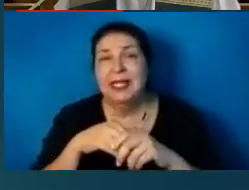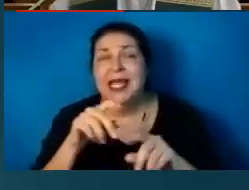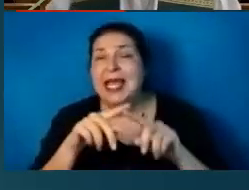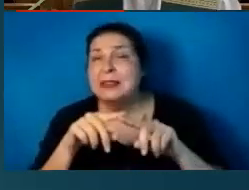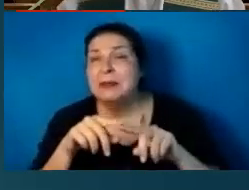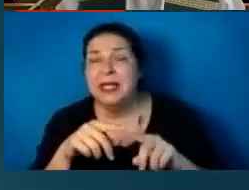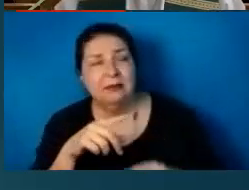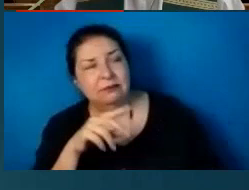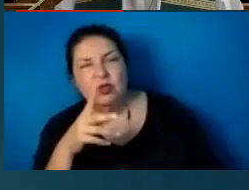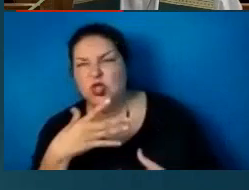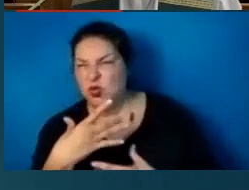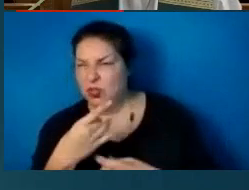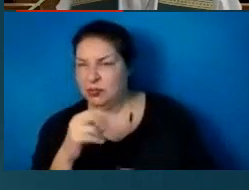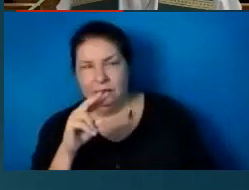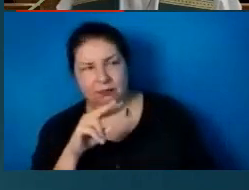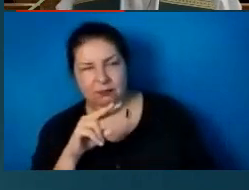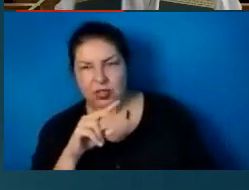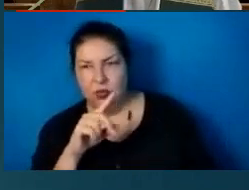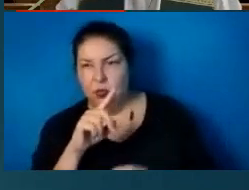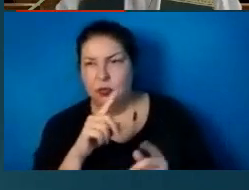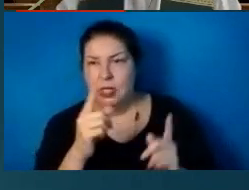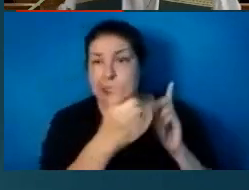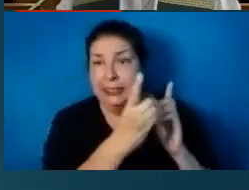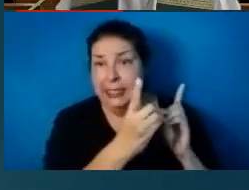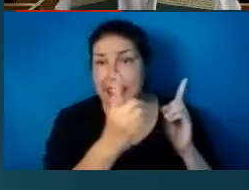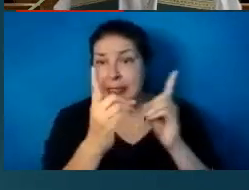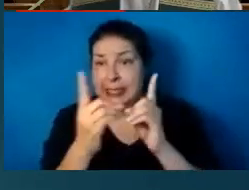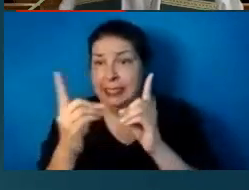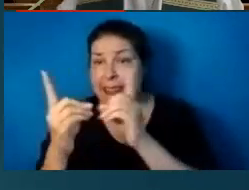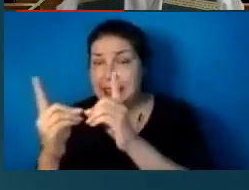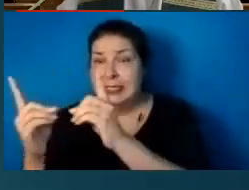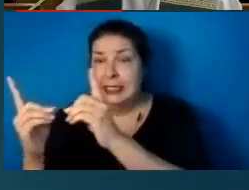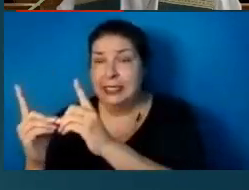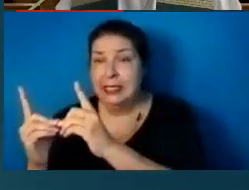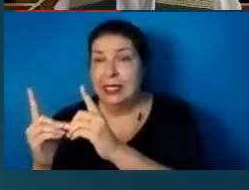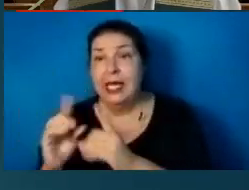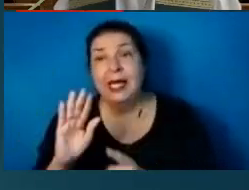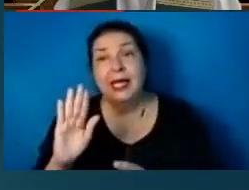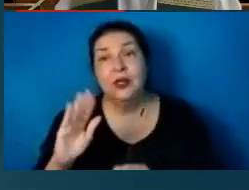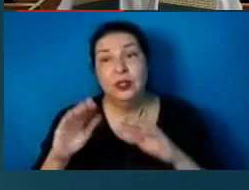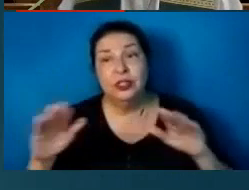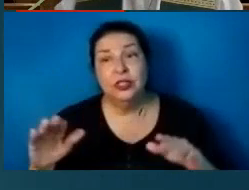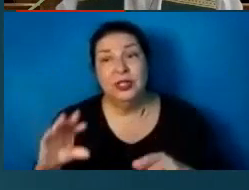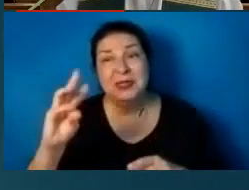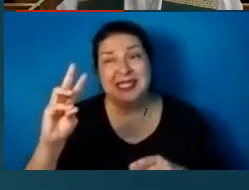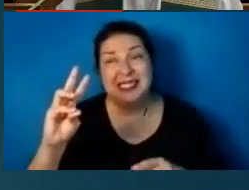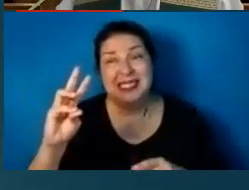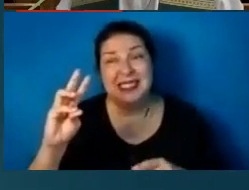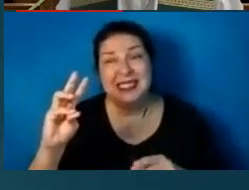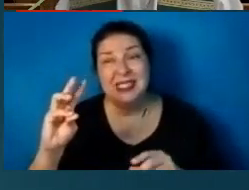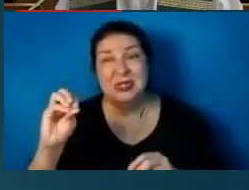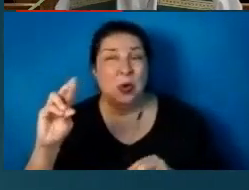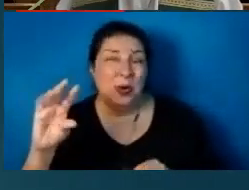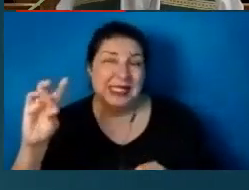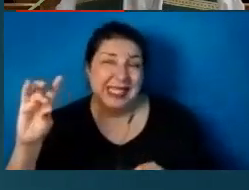time, and she drifted from man to man, and her children, which there were six or seven of them, each had a different